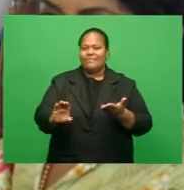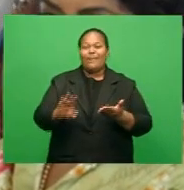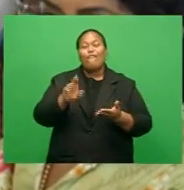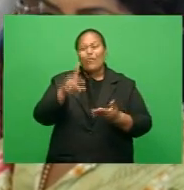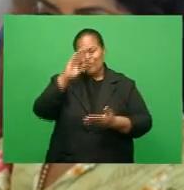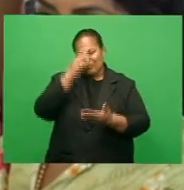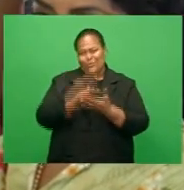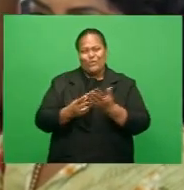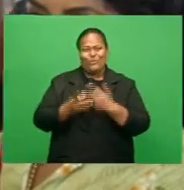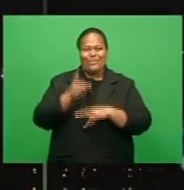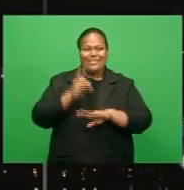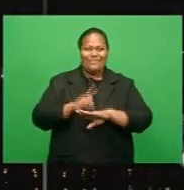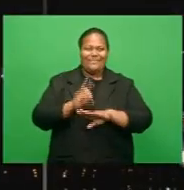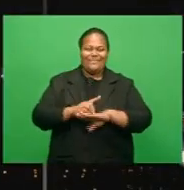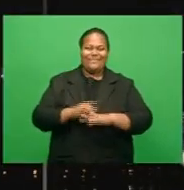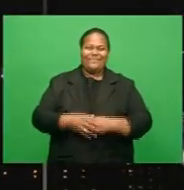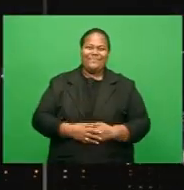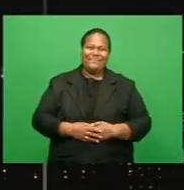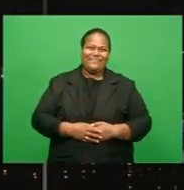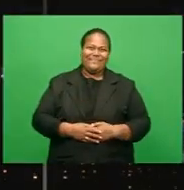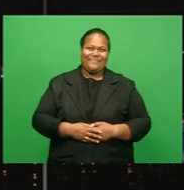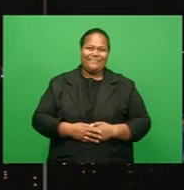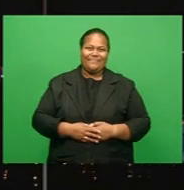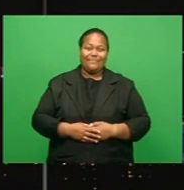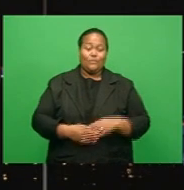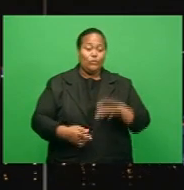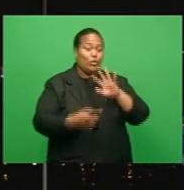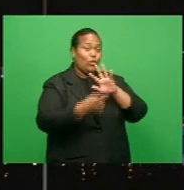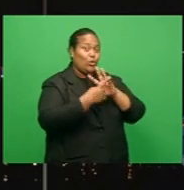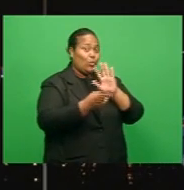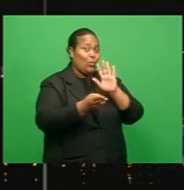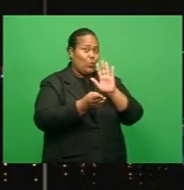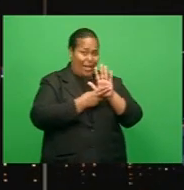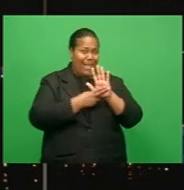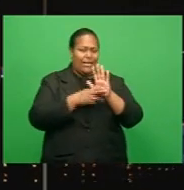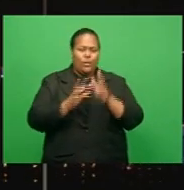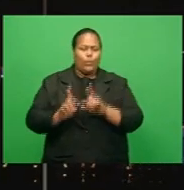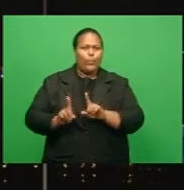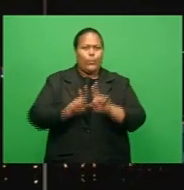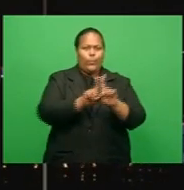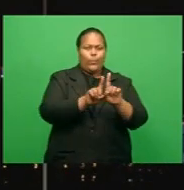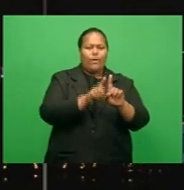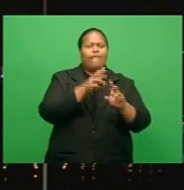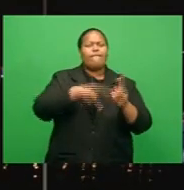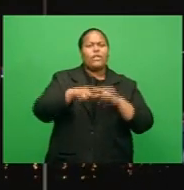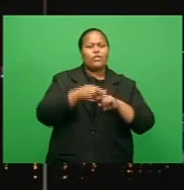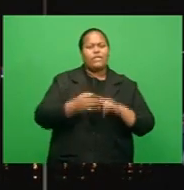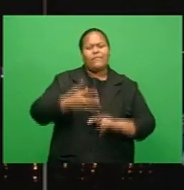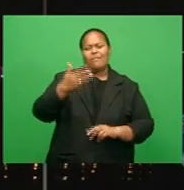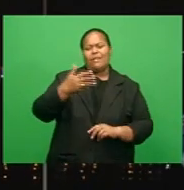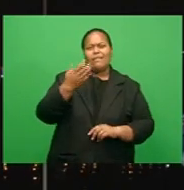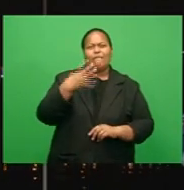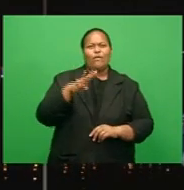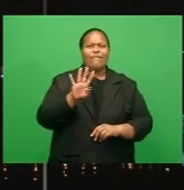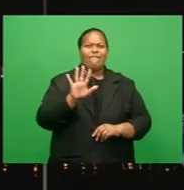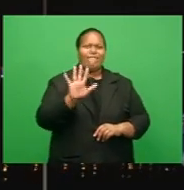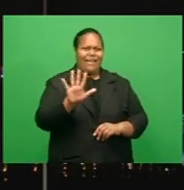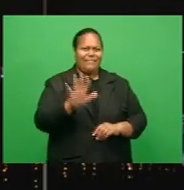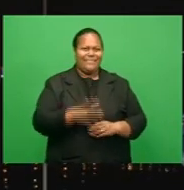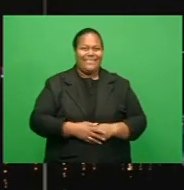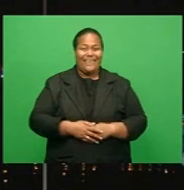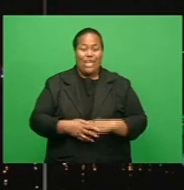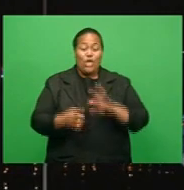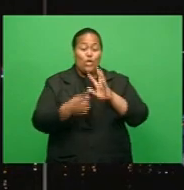Vadala, FBC News. The United Nations has stood with Fiji since 1945. Speaking at the 75th